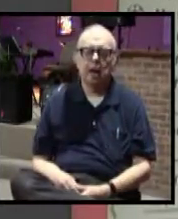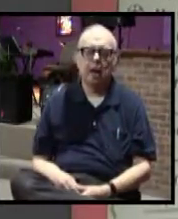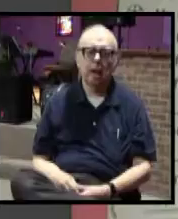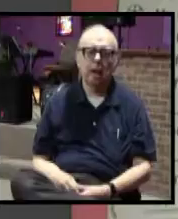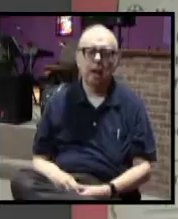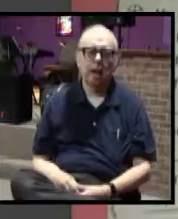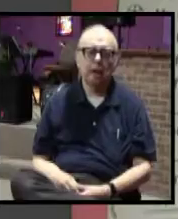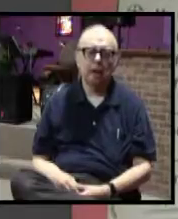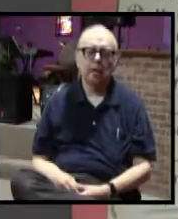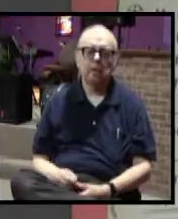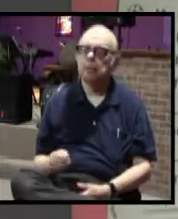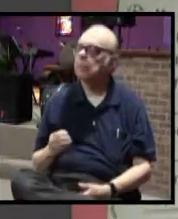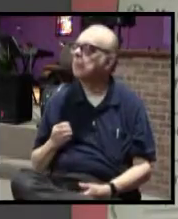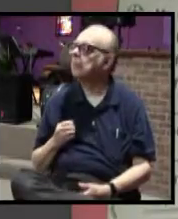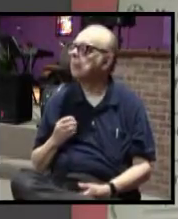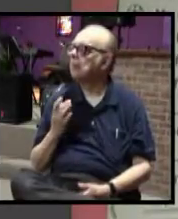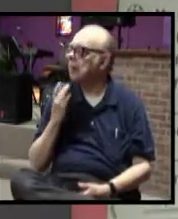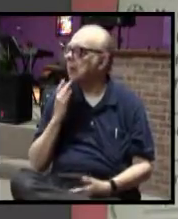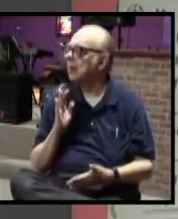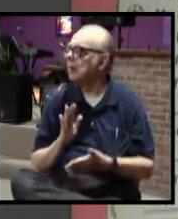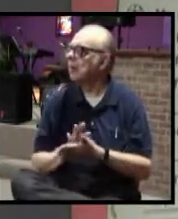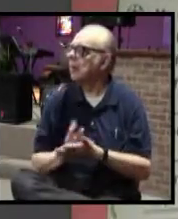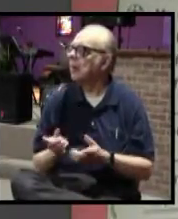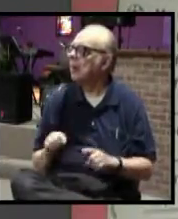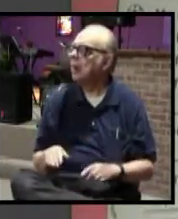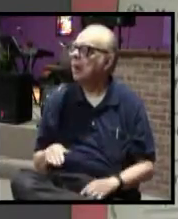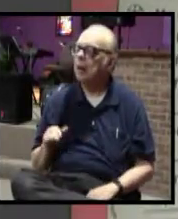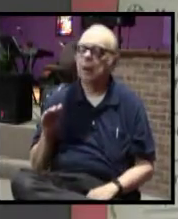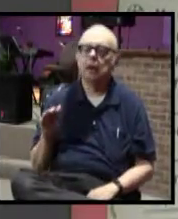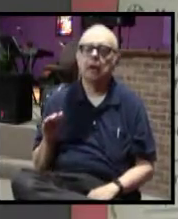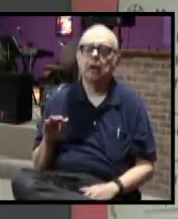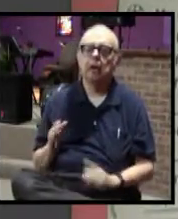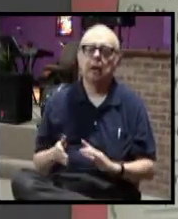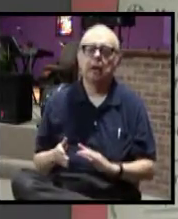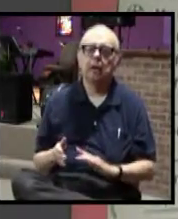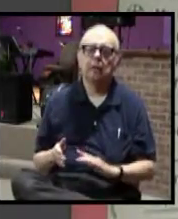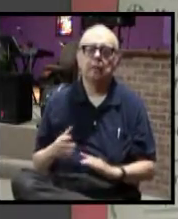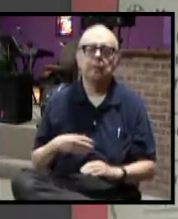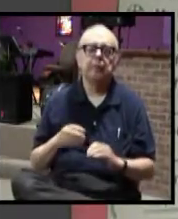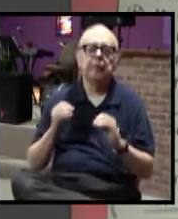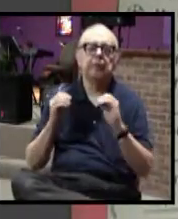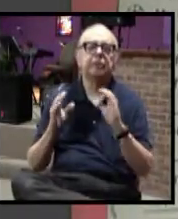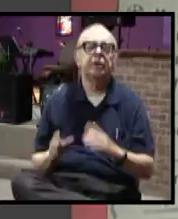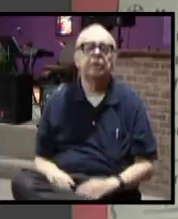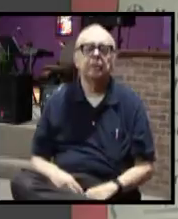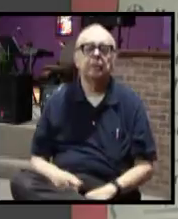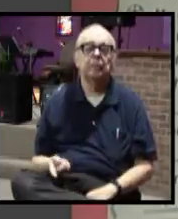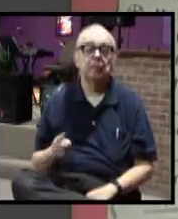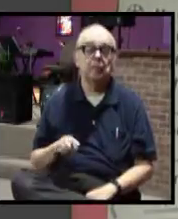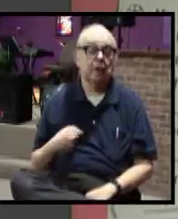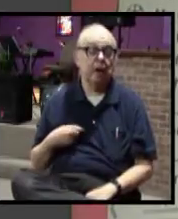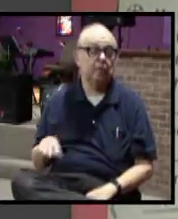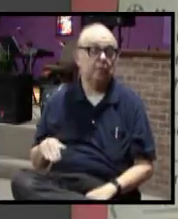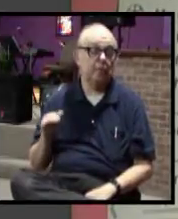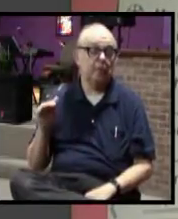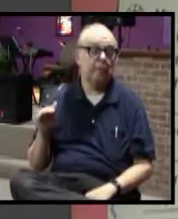is something. My favorite school activity is, and when I grow up, I want to be a teacher.